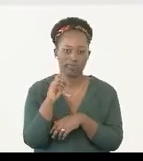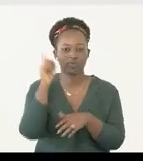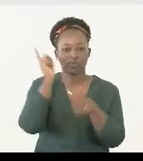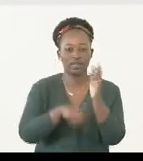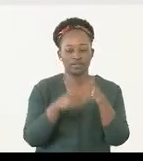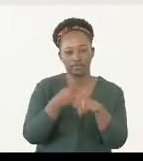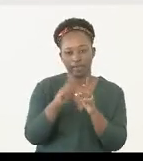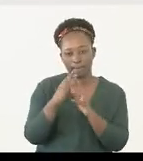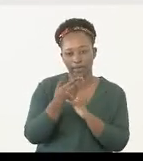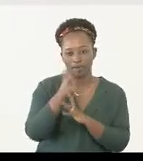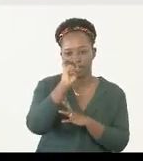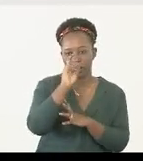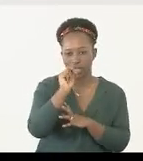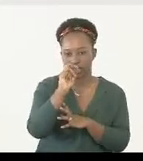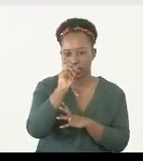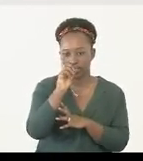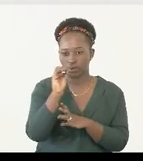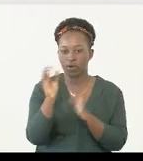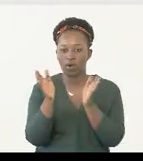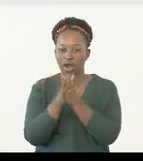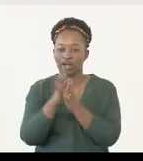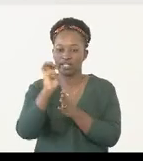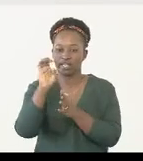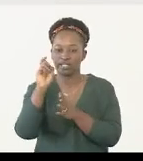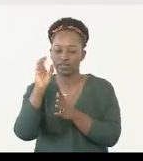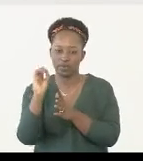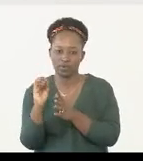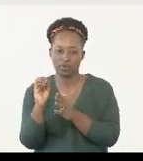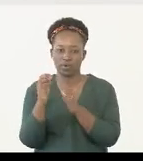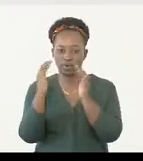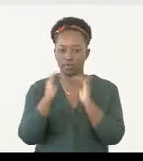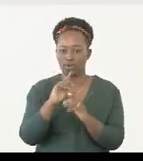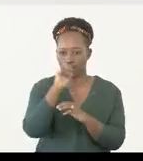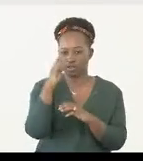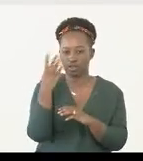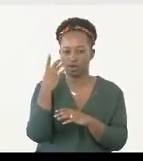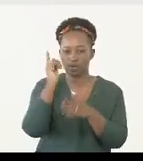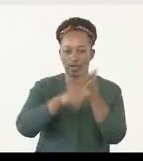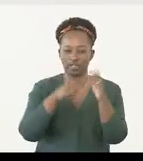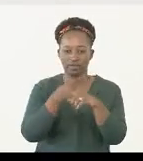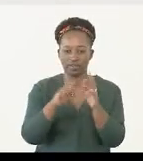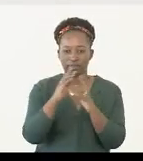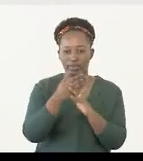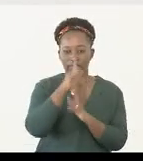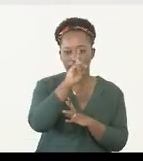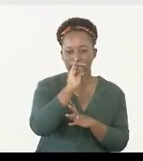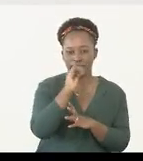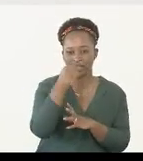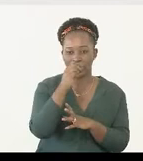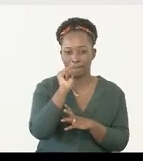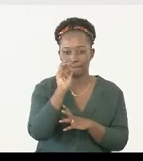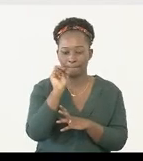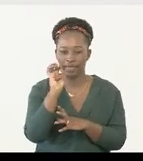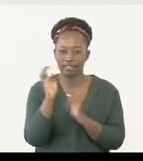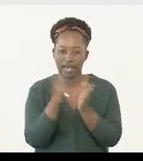between endoskeleton and exoskeleton? Question number four, what is the difference between ligament and tendon? Question